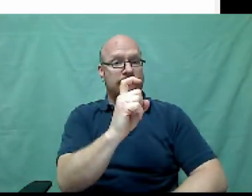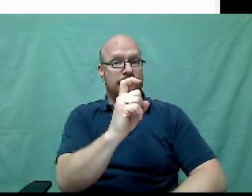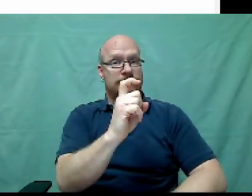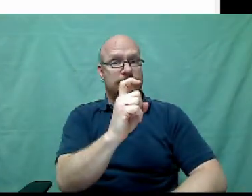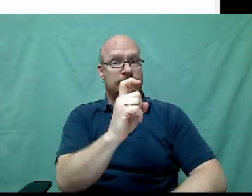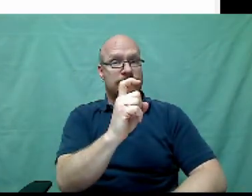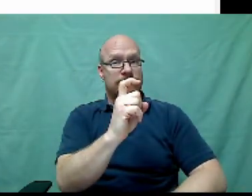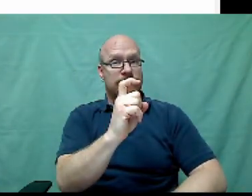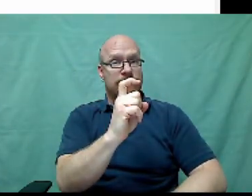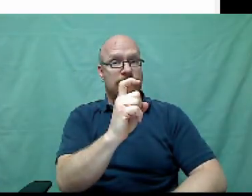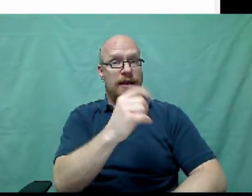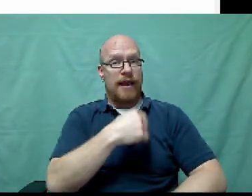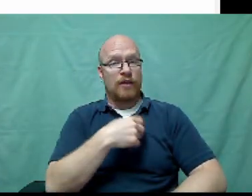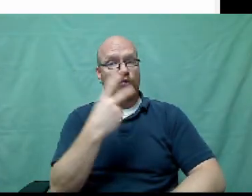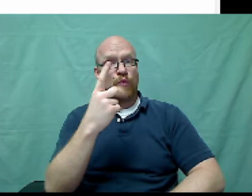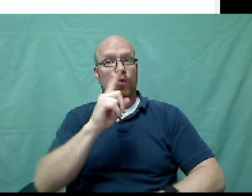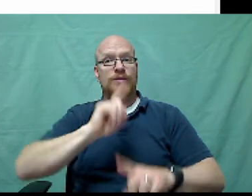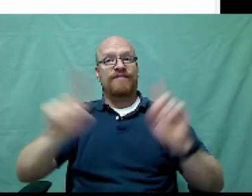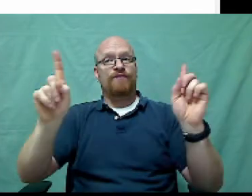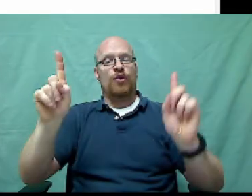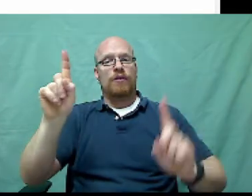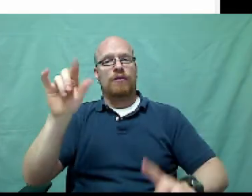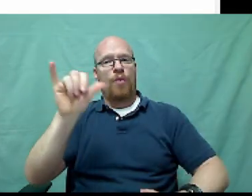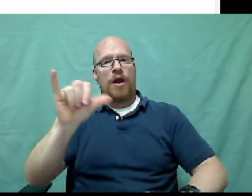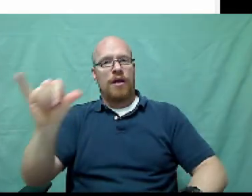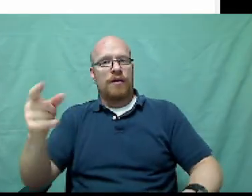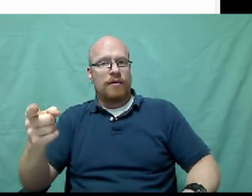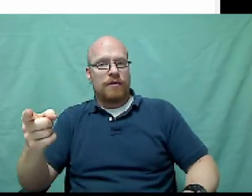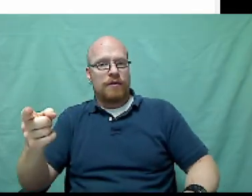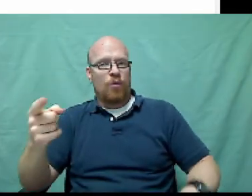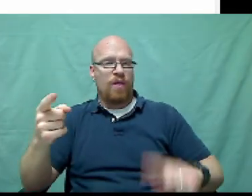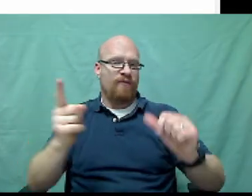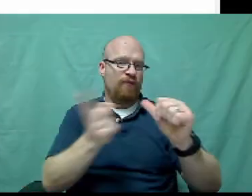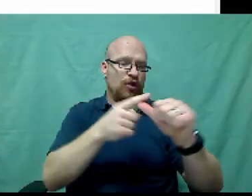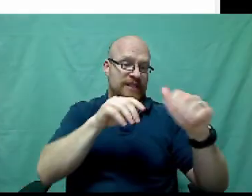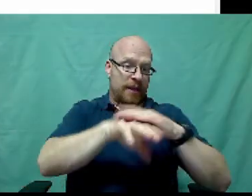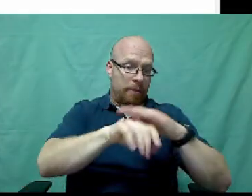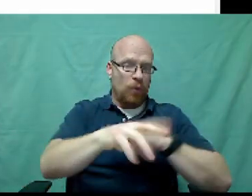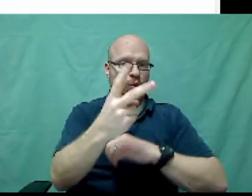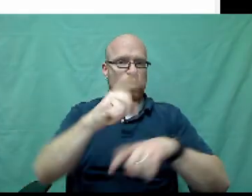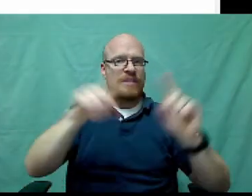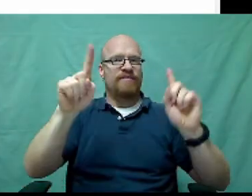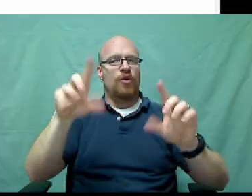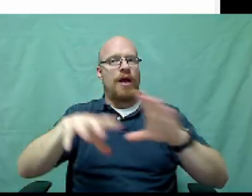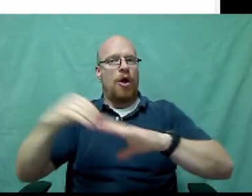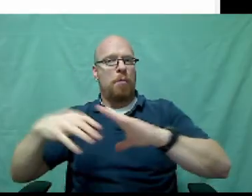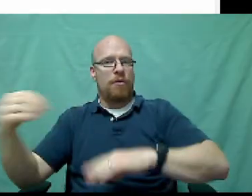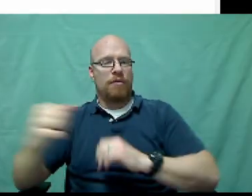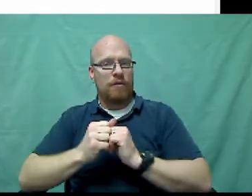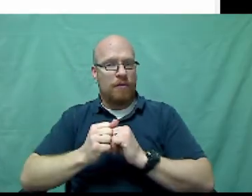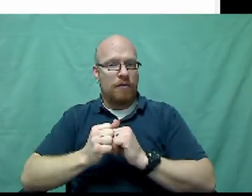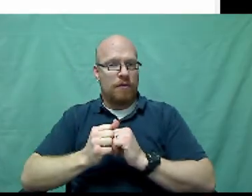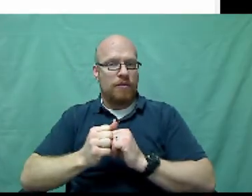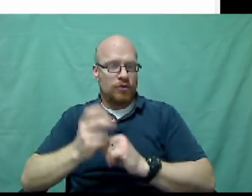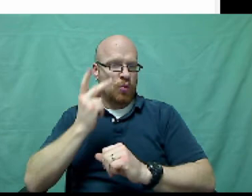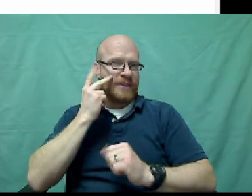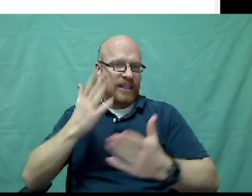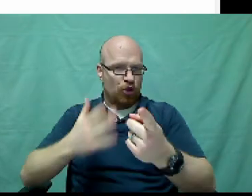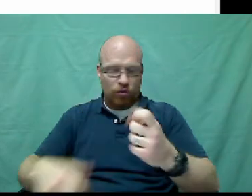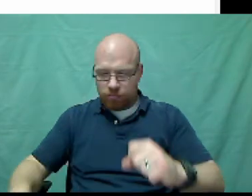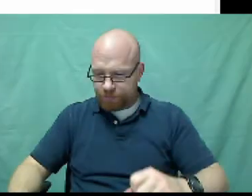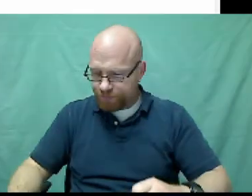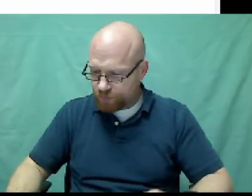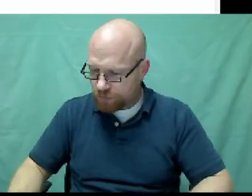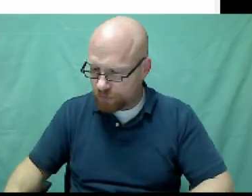we even know if it's a function? If we have one x and then two different y's, with